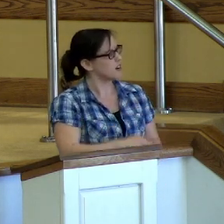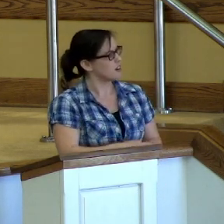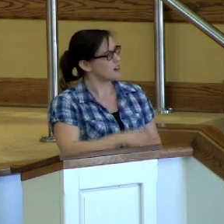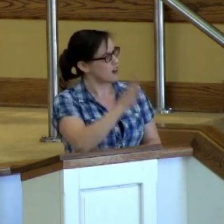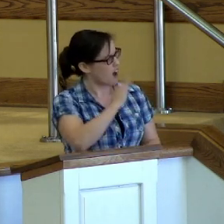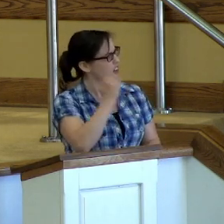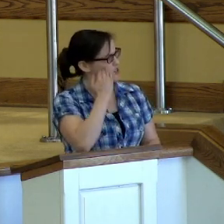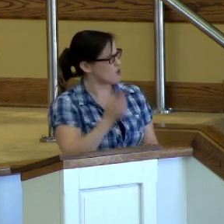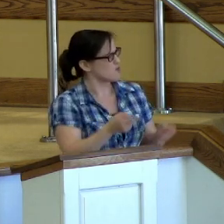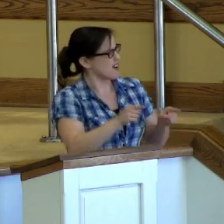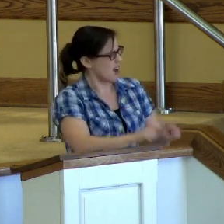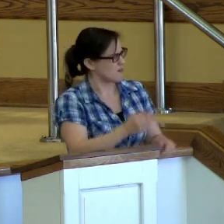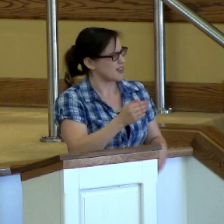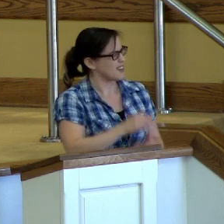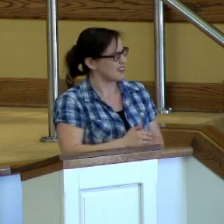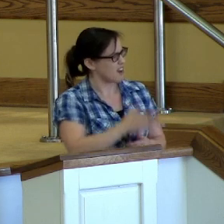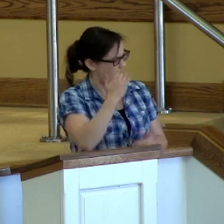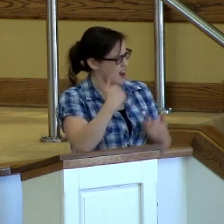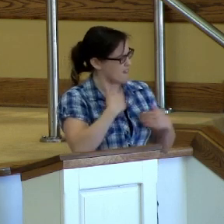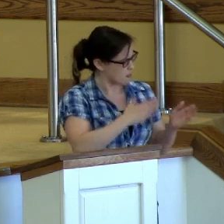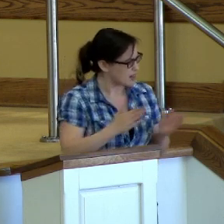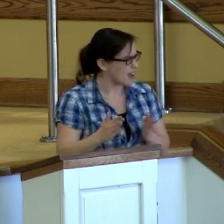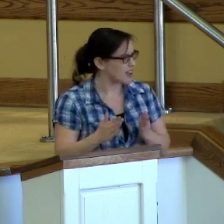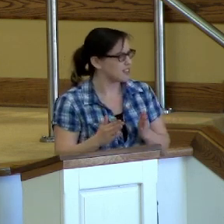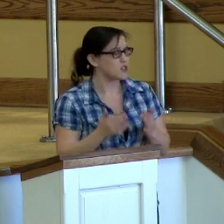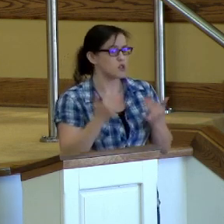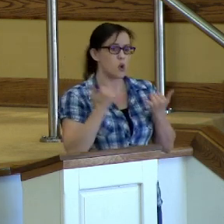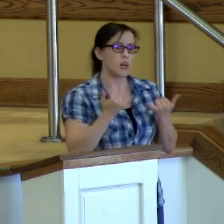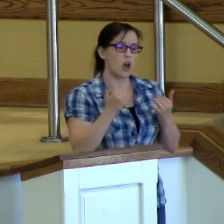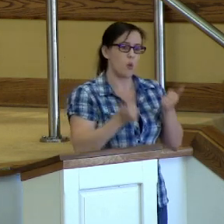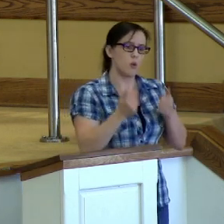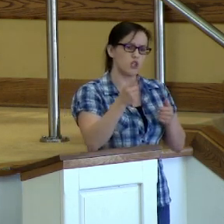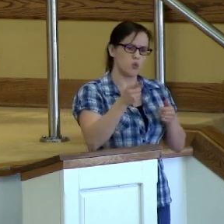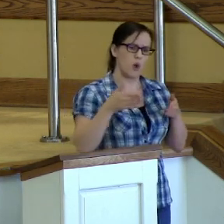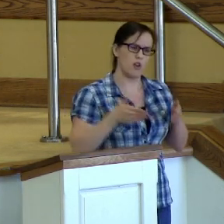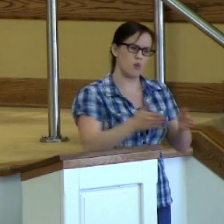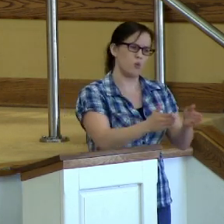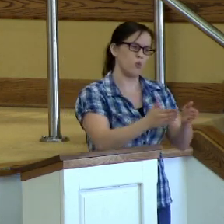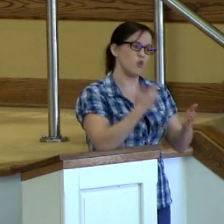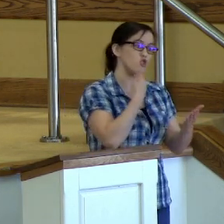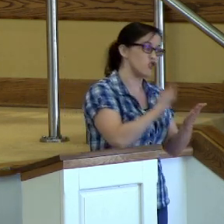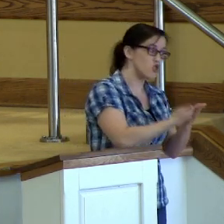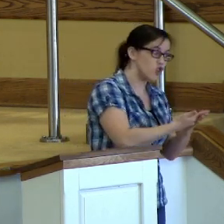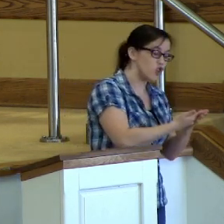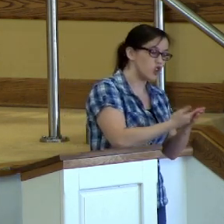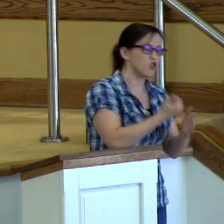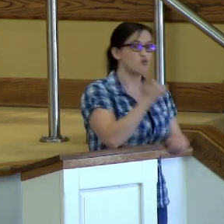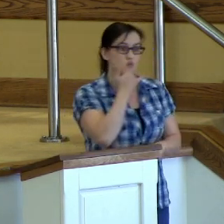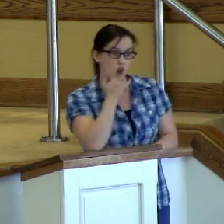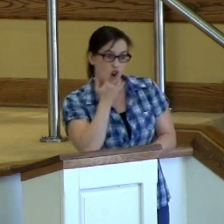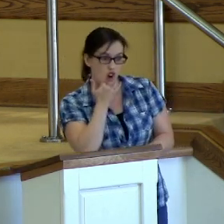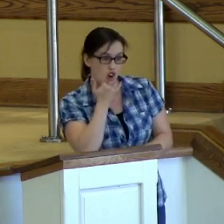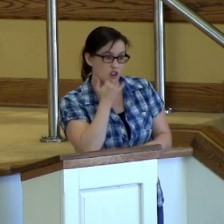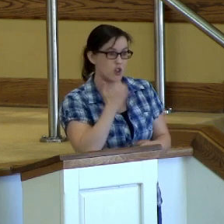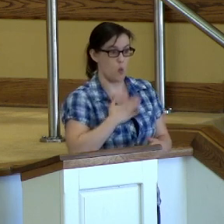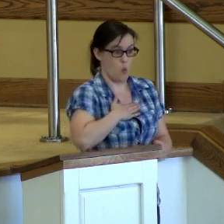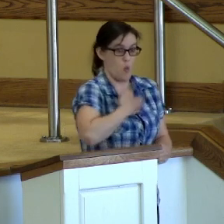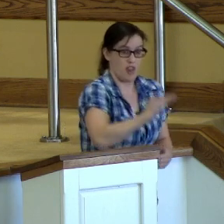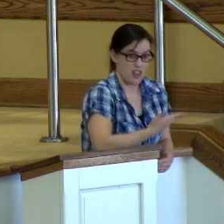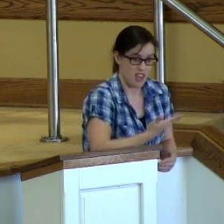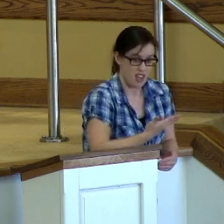way? Which way are you the wrong way, the willing way, or the fulfilling way? And I'm glad